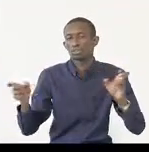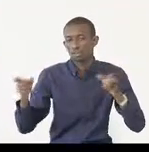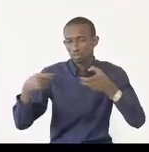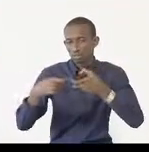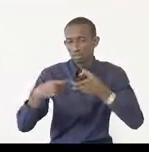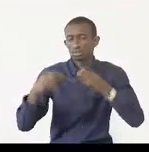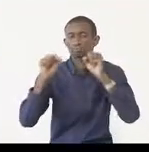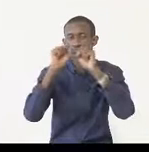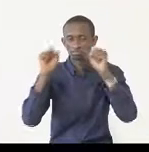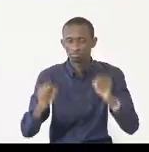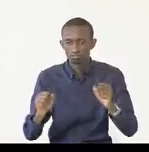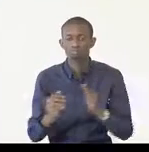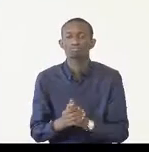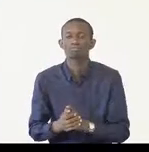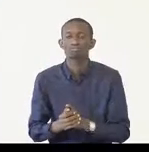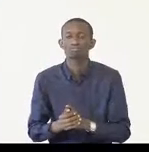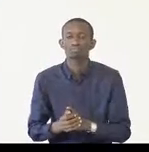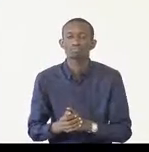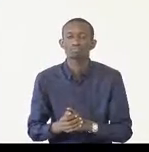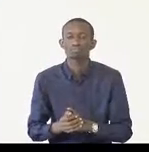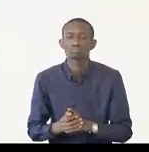is a coordinate, of course, of the two